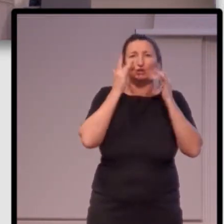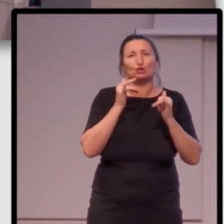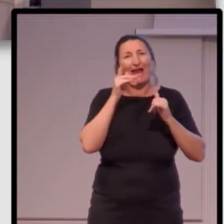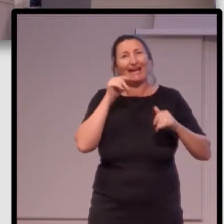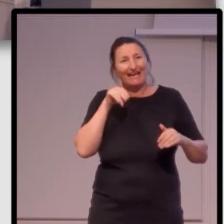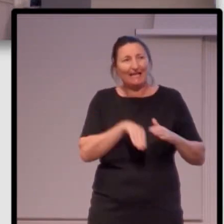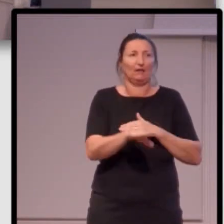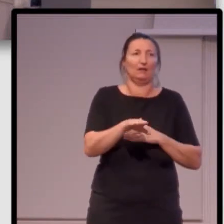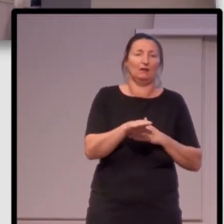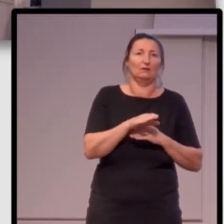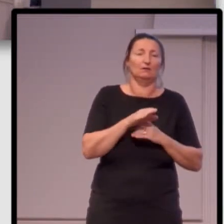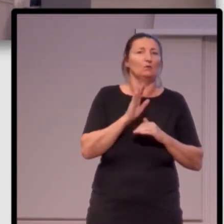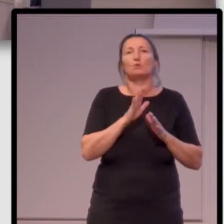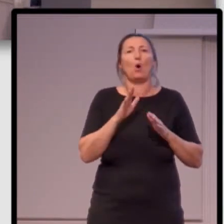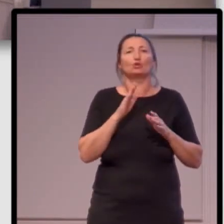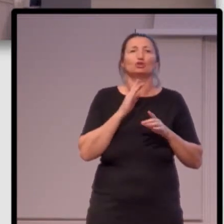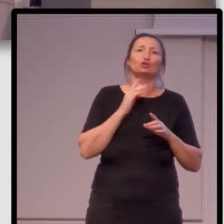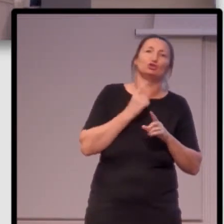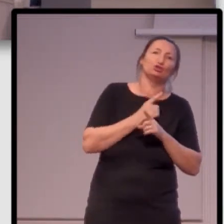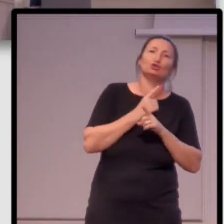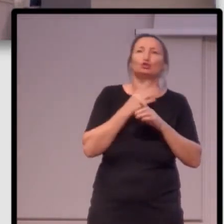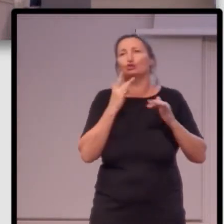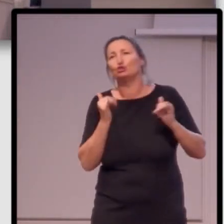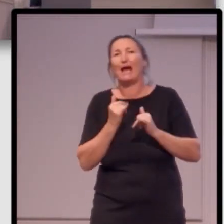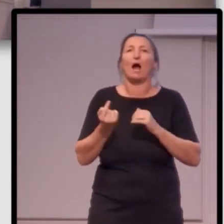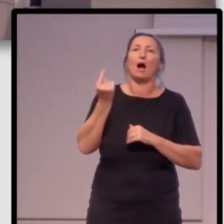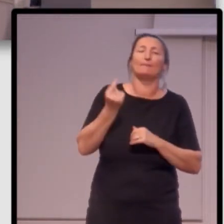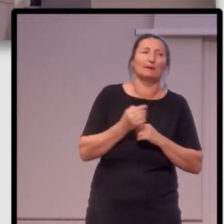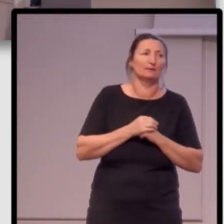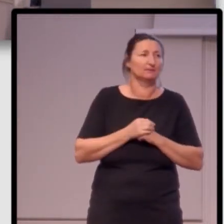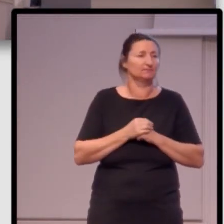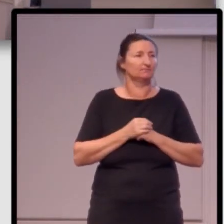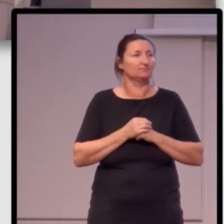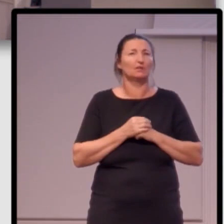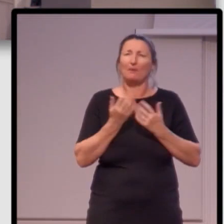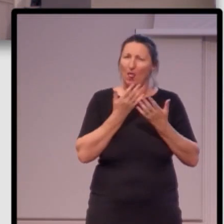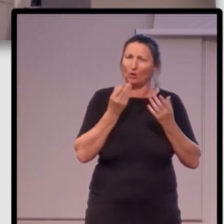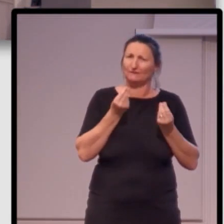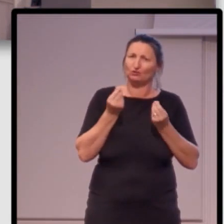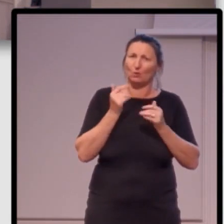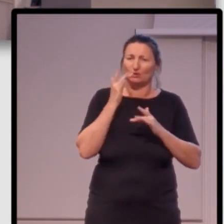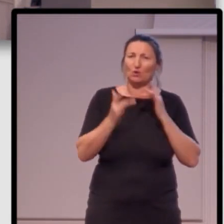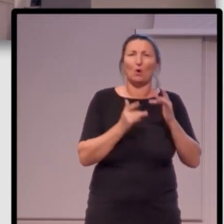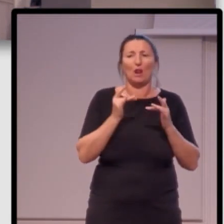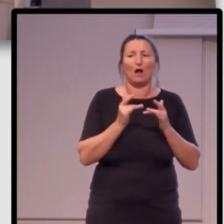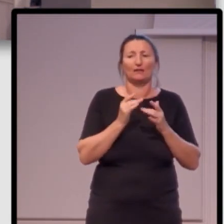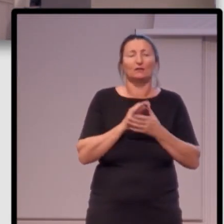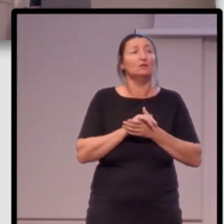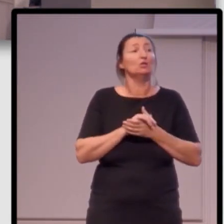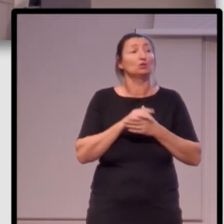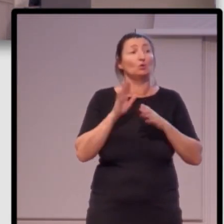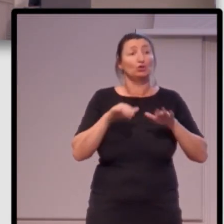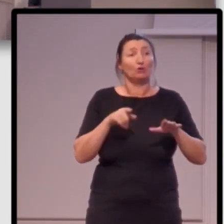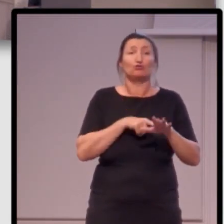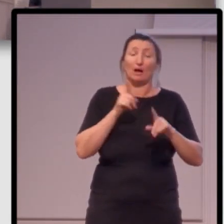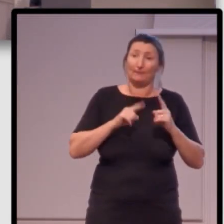check-ins rather than check-ups, and lots more. But there's so much there, and we've got so much more online too. But, the message from Children and Young